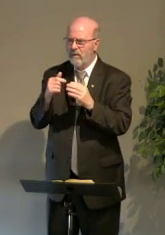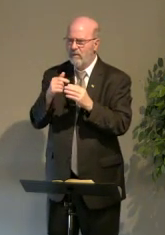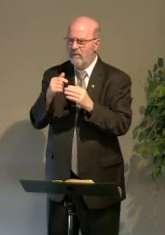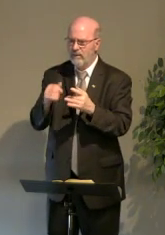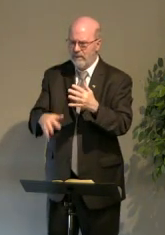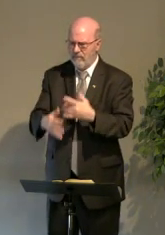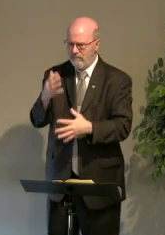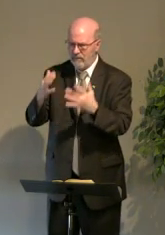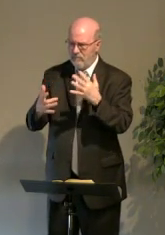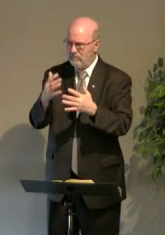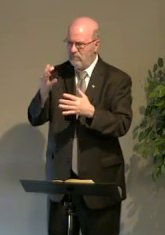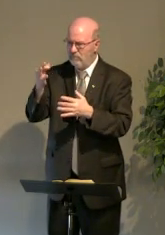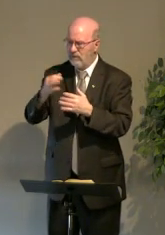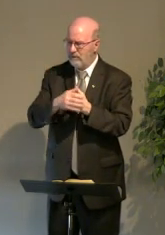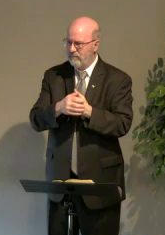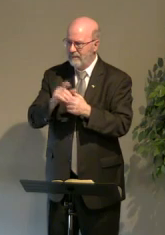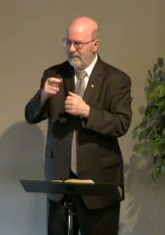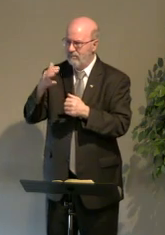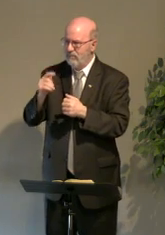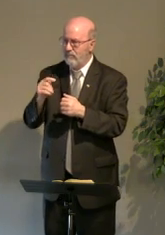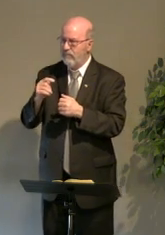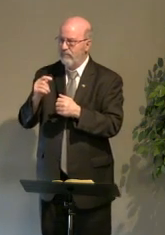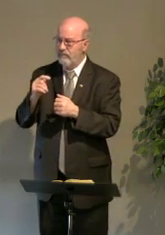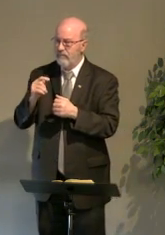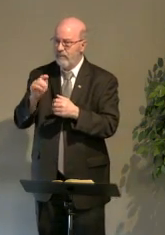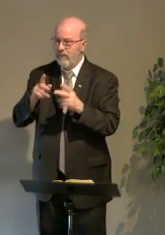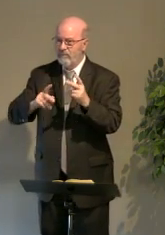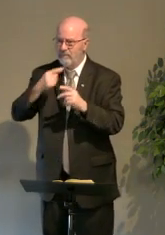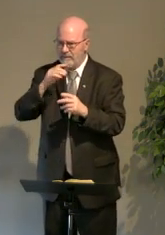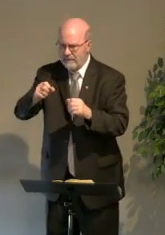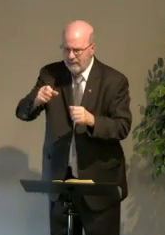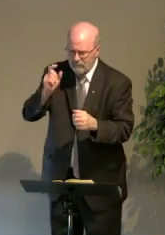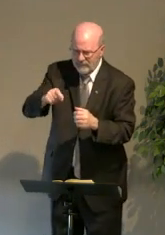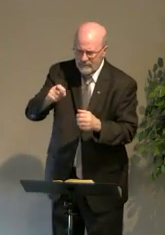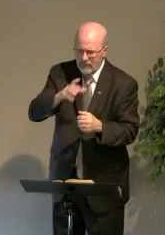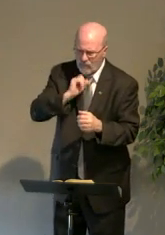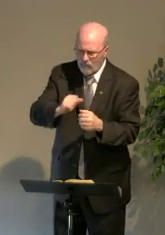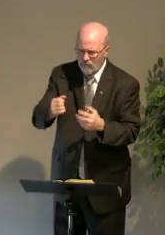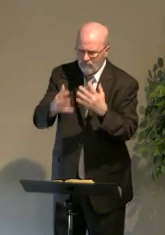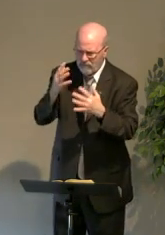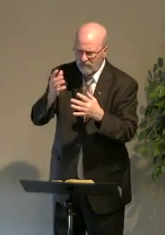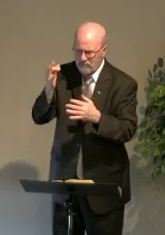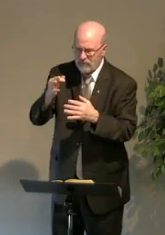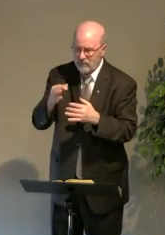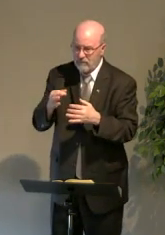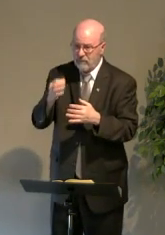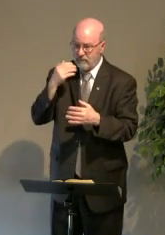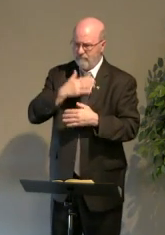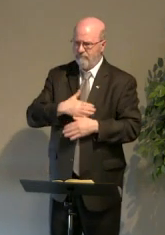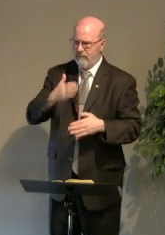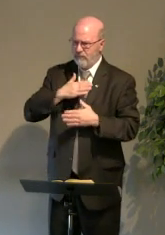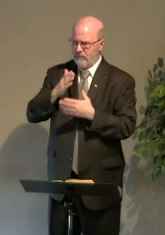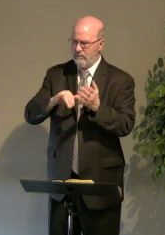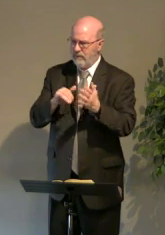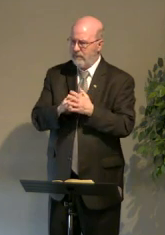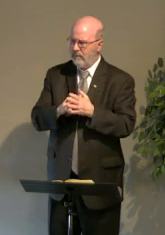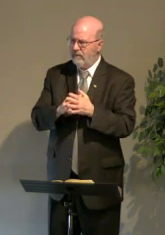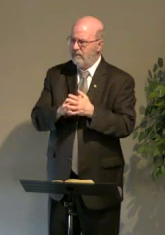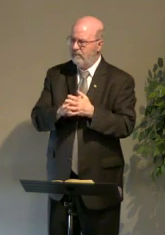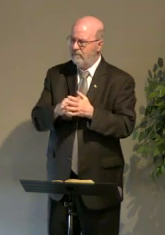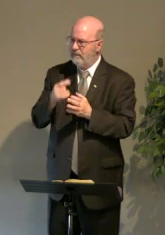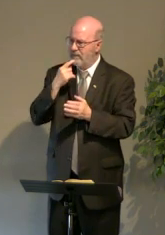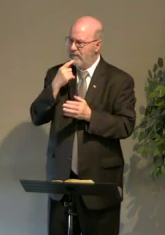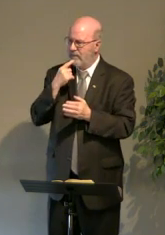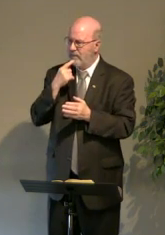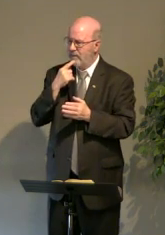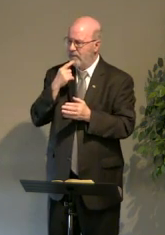hellfire and brimstone preaching and the need for it. And how people say, man, we need some of that old hellfire and brimstone preaching. And I do enjoy some of that. But he made this